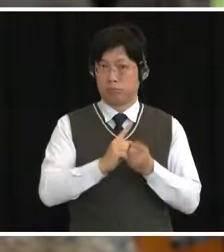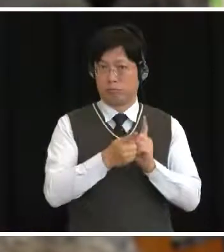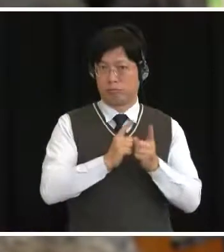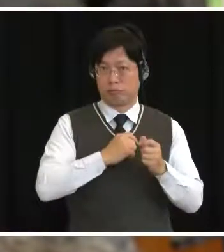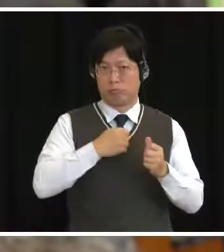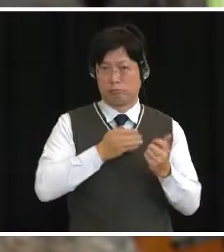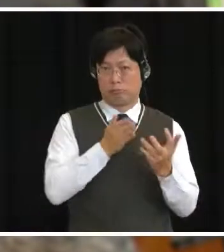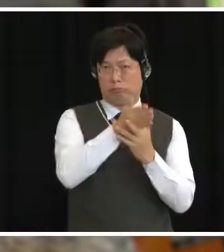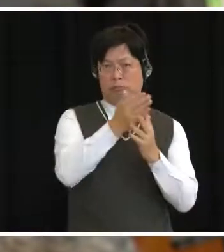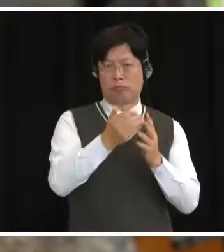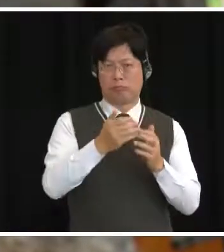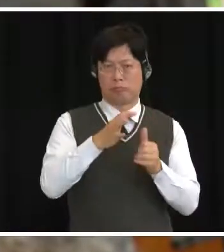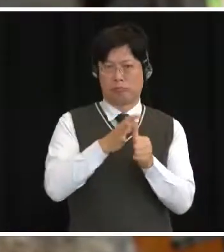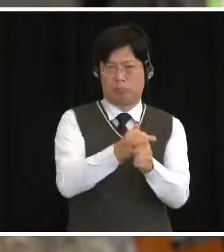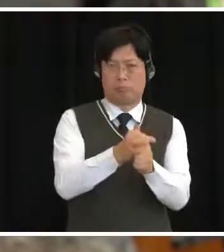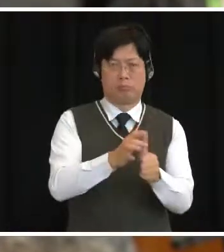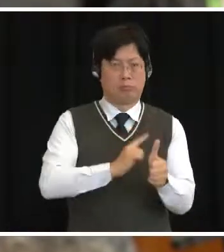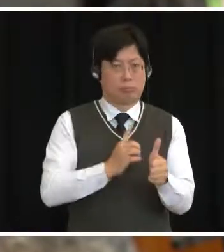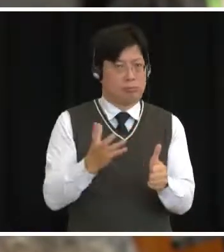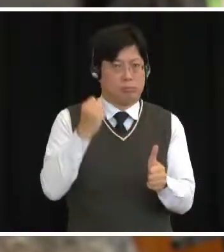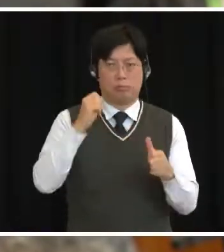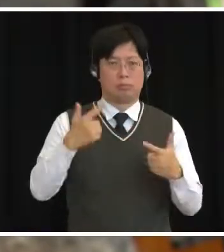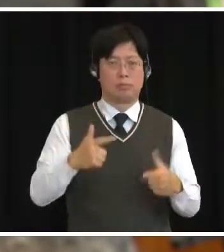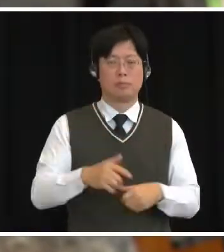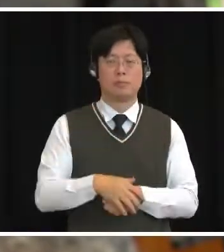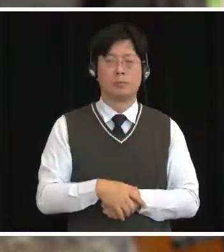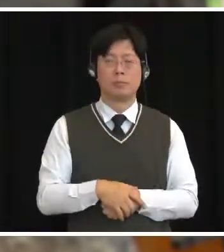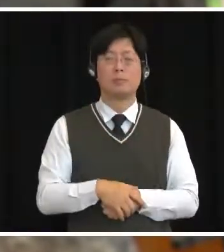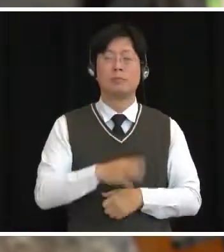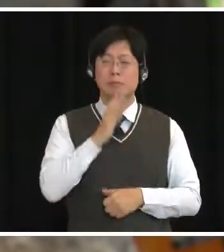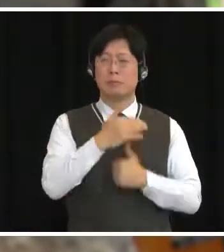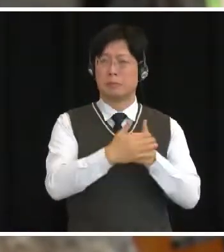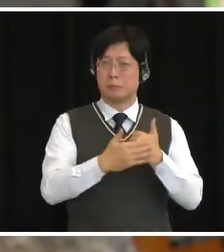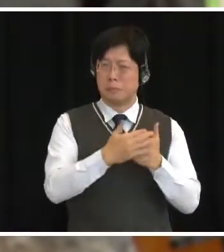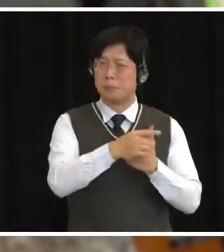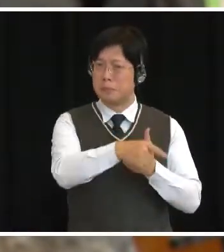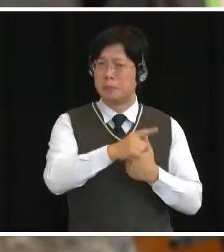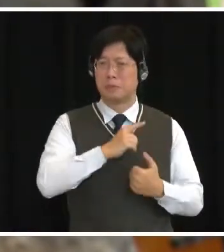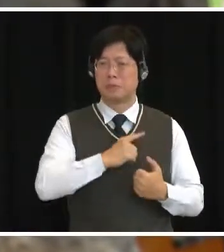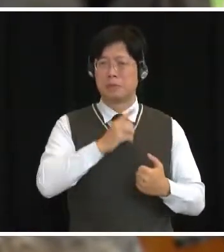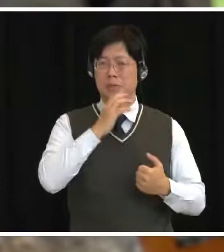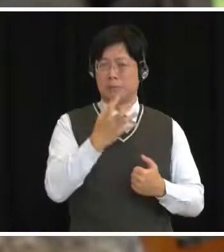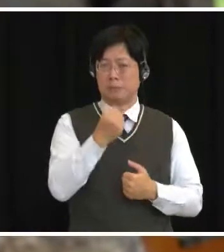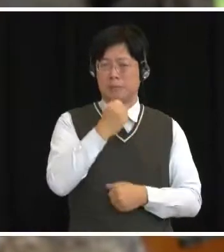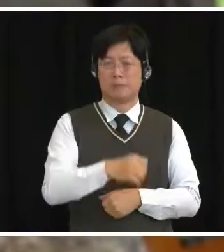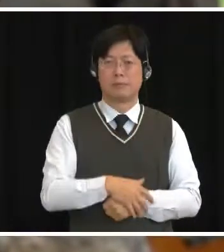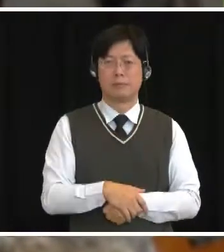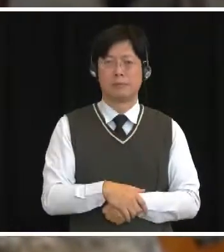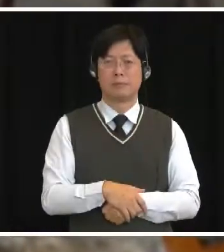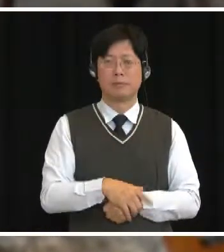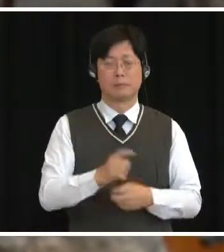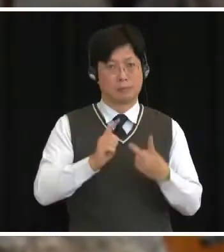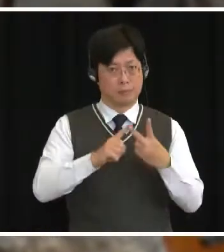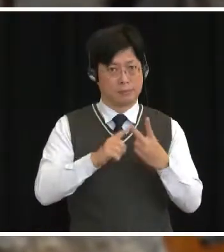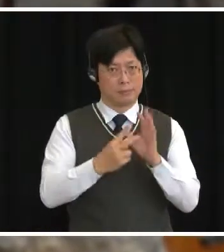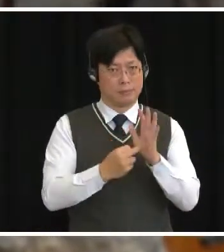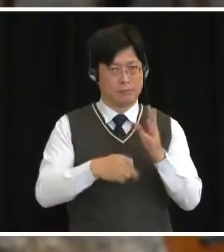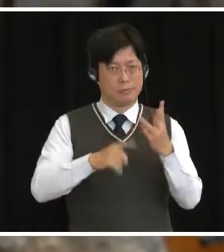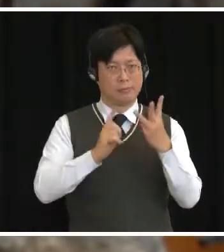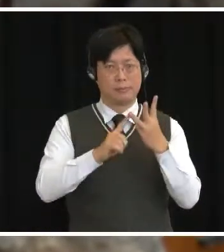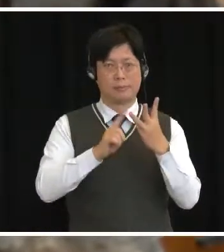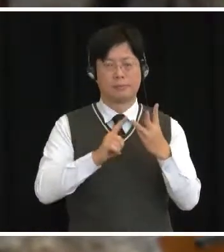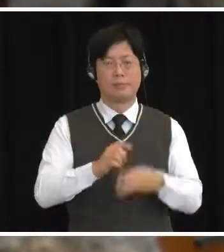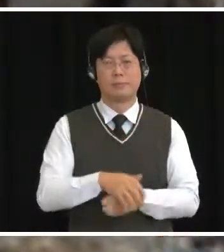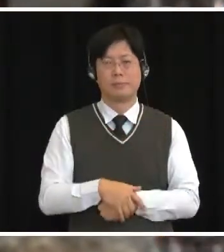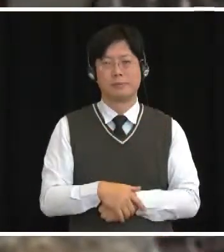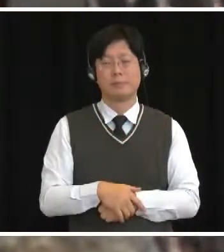And this particular requirement is not to impose restrictions on their rights. Rather, it's part of